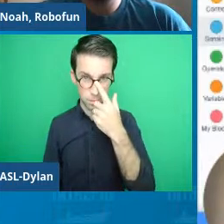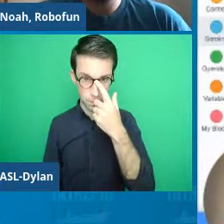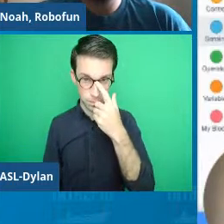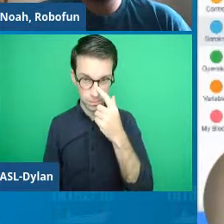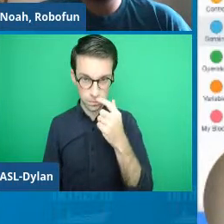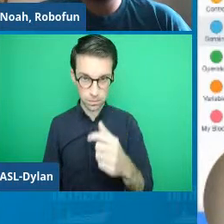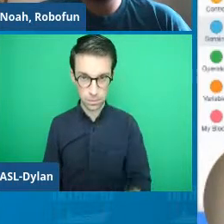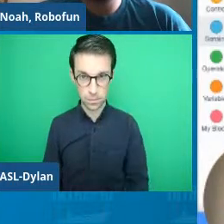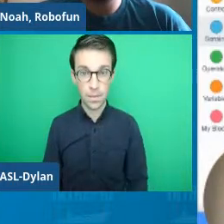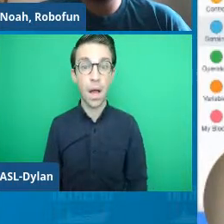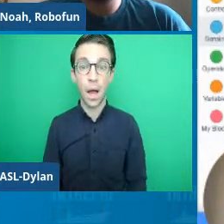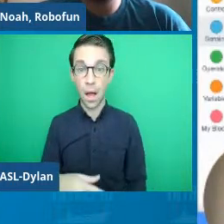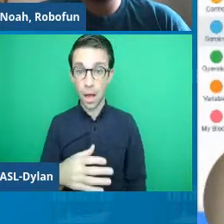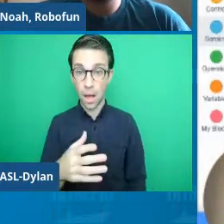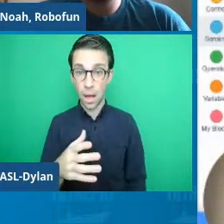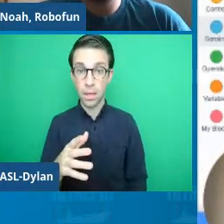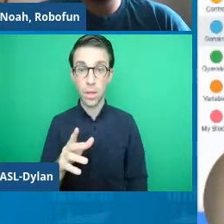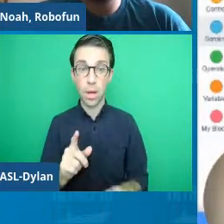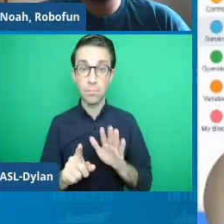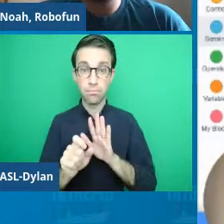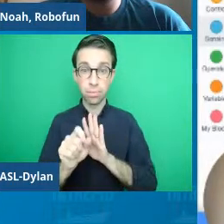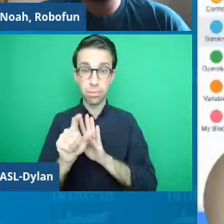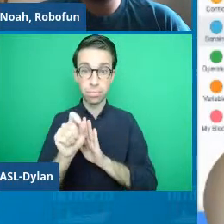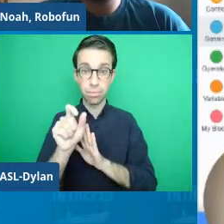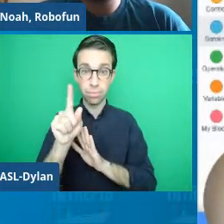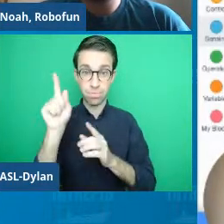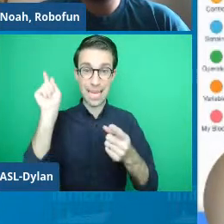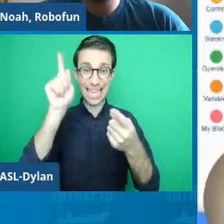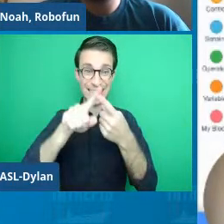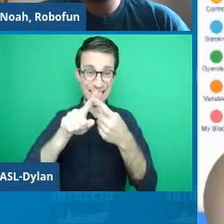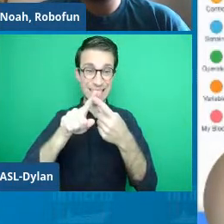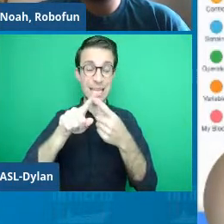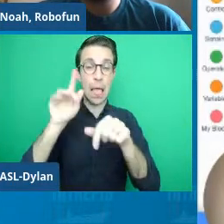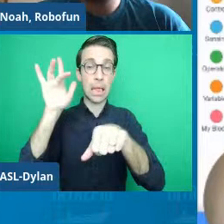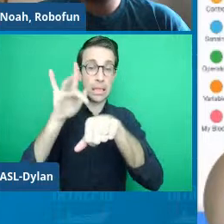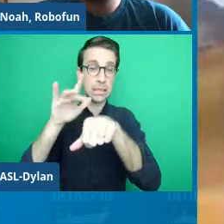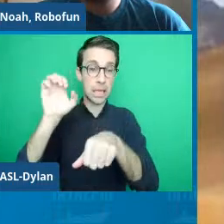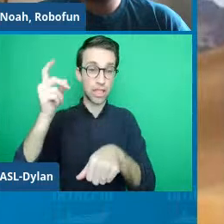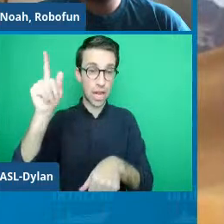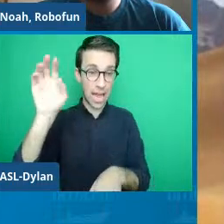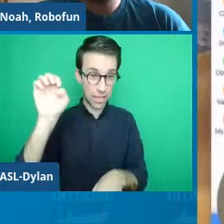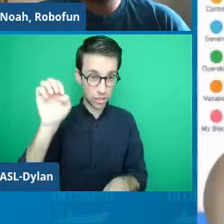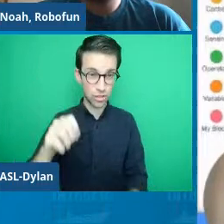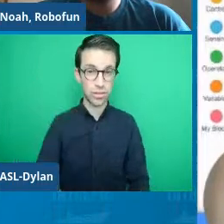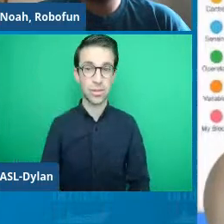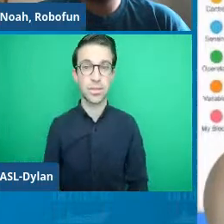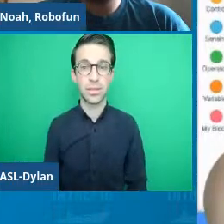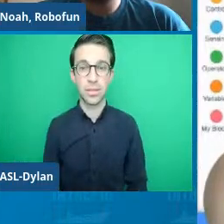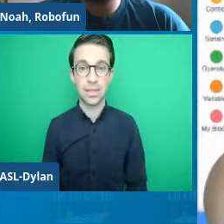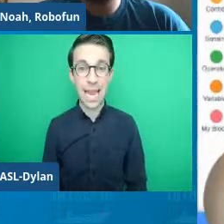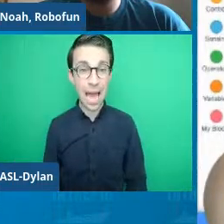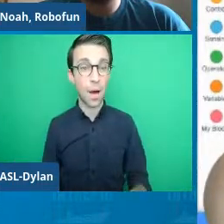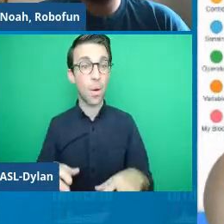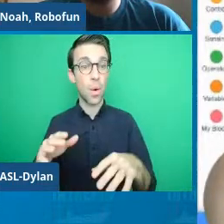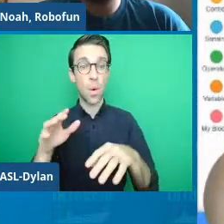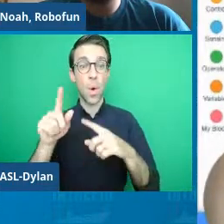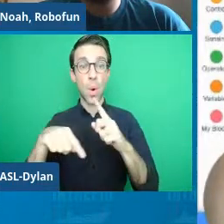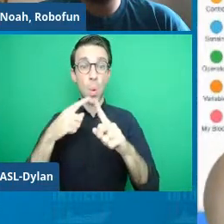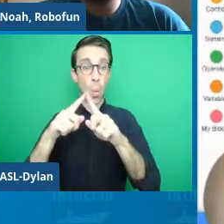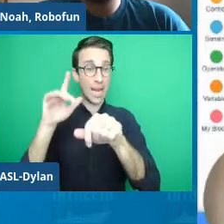Look at that. Now it's going to keep going until it's touching the edge or the bad guy ship. And of course, once it does that, I want it to